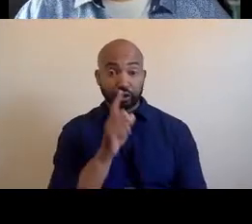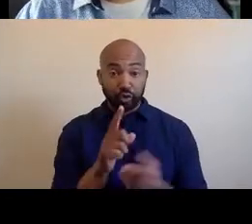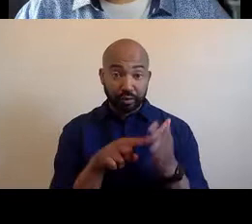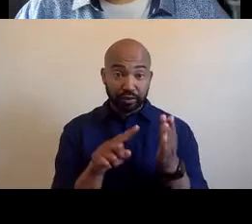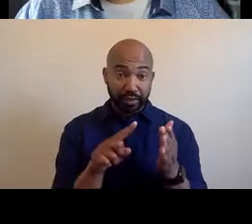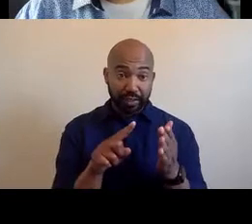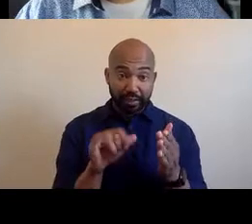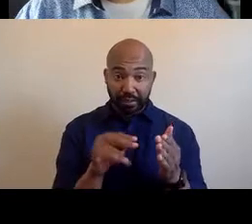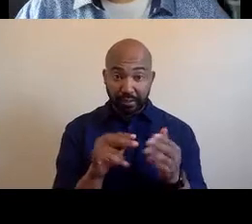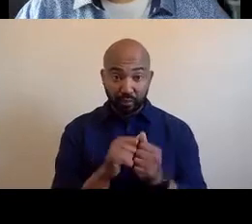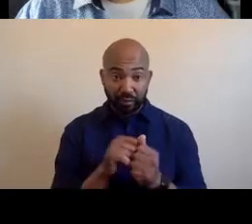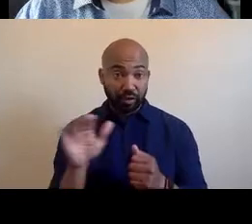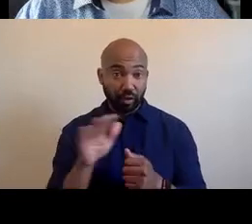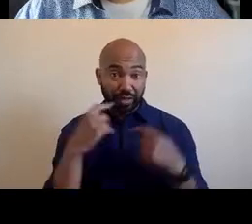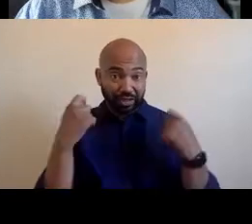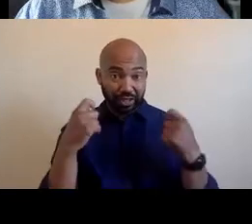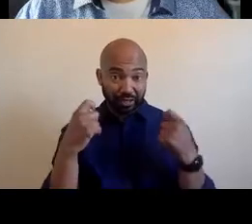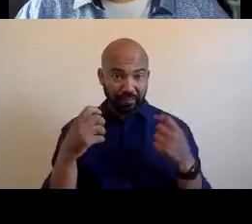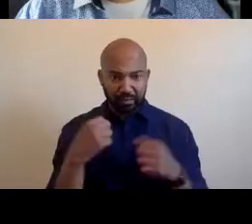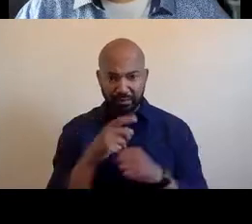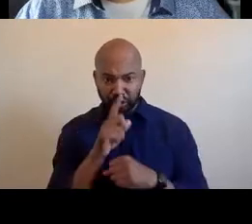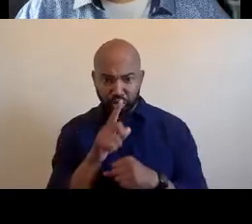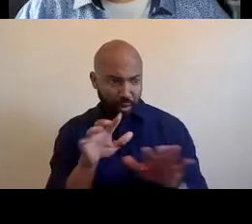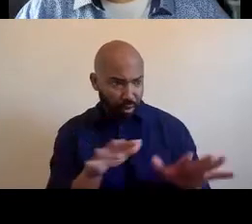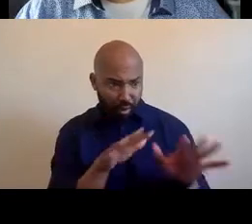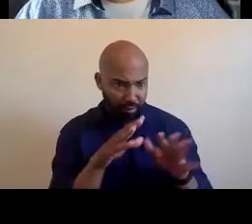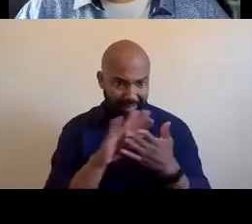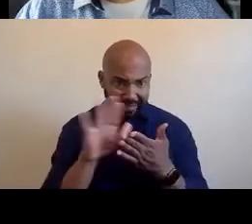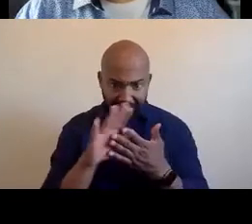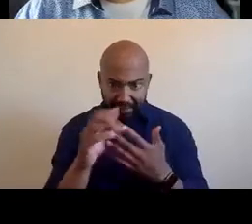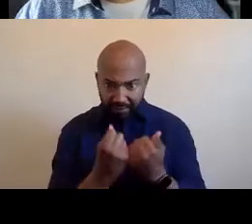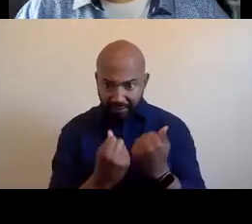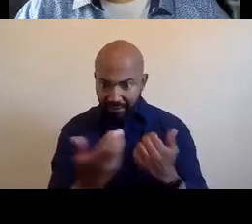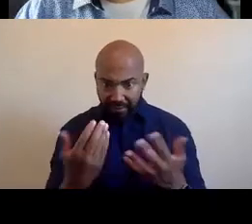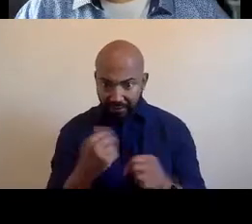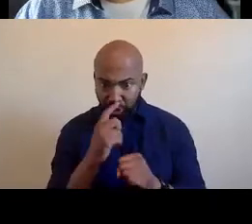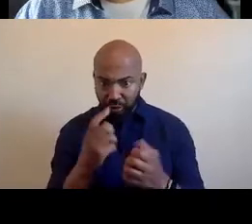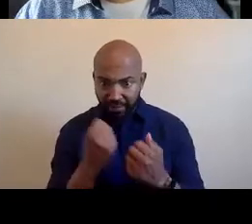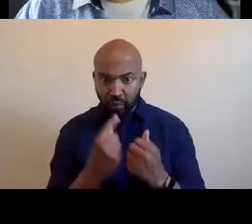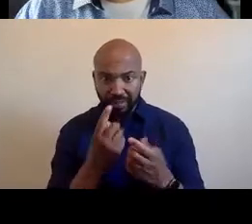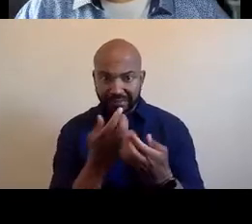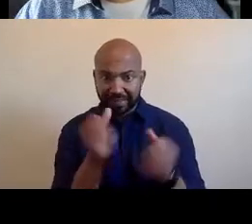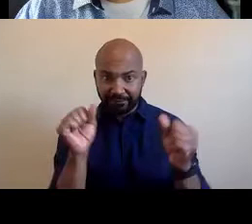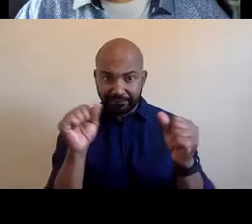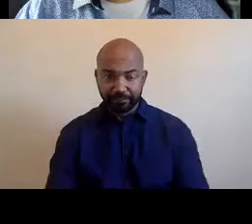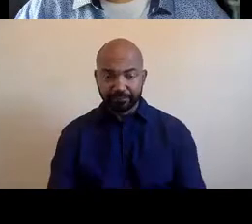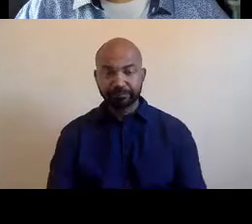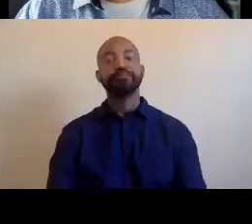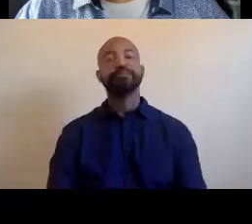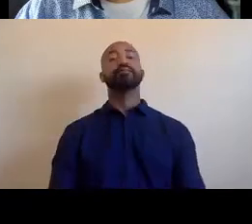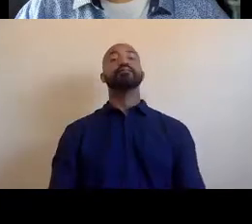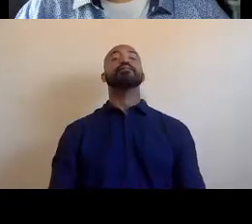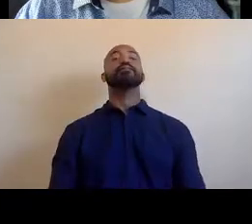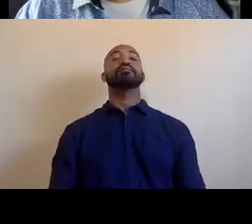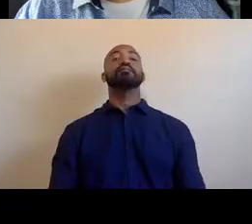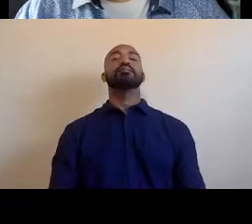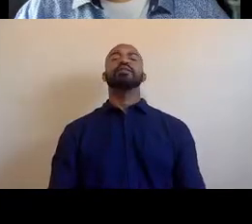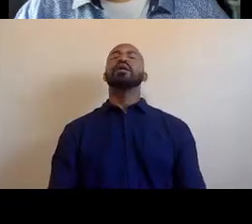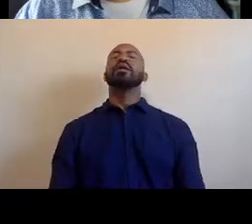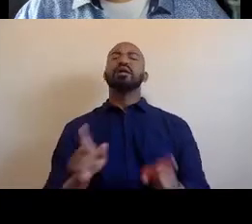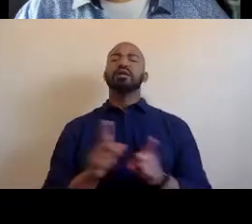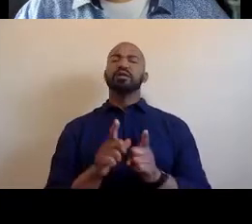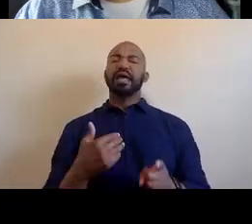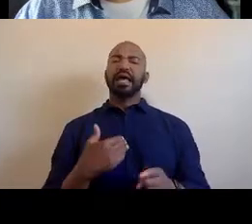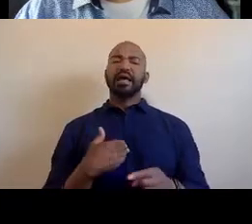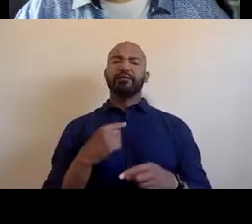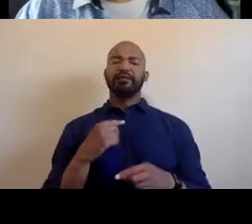gym to see what they're doing to help keep everyone safe. And then there are some questions about masking. I would